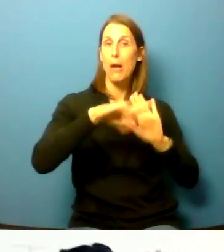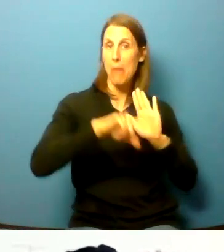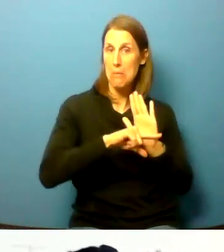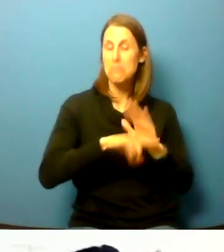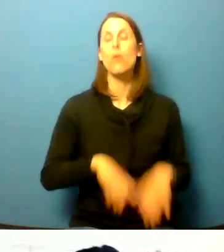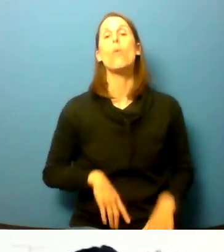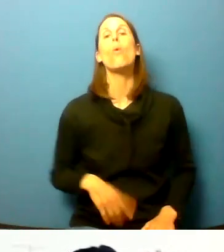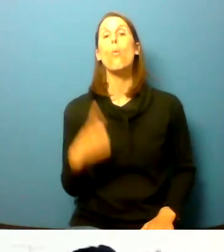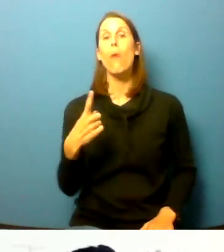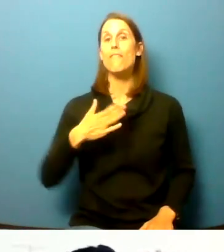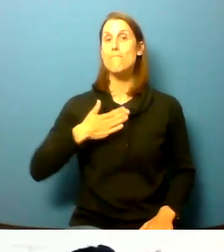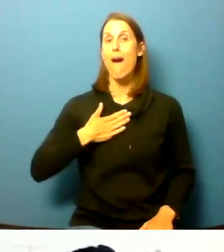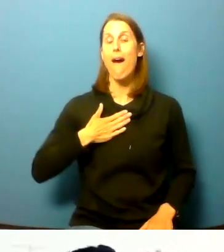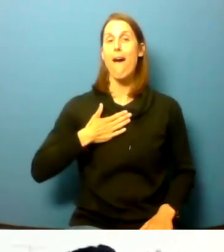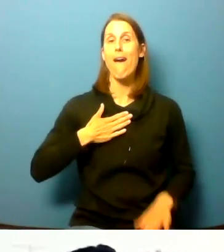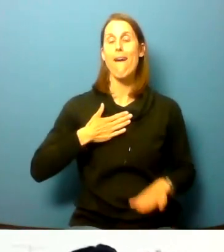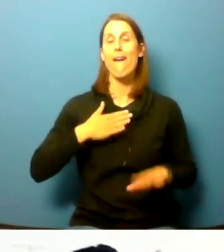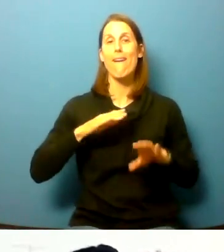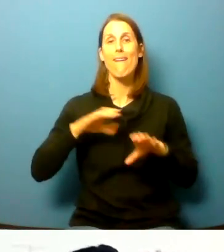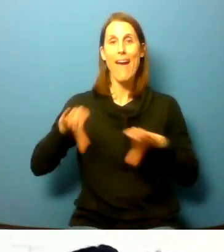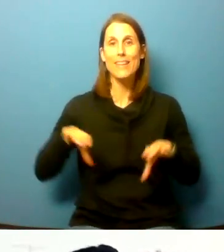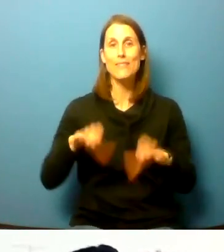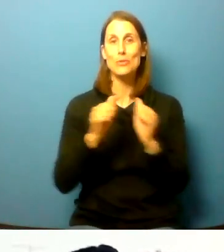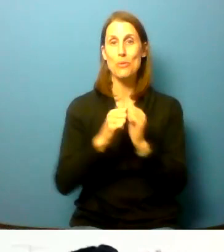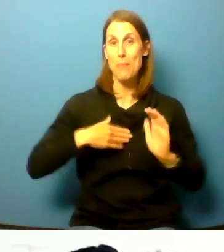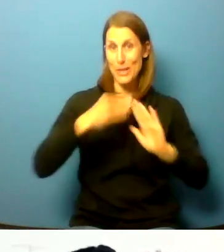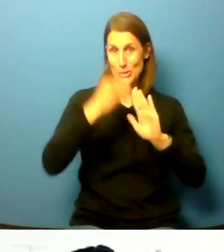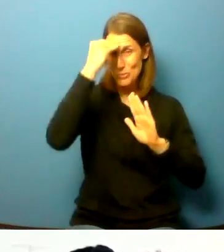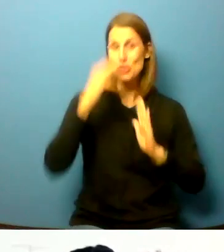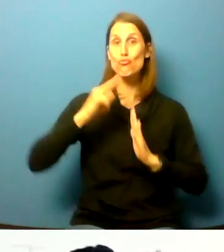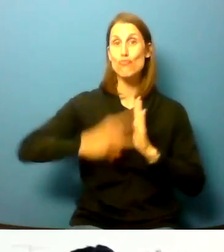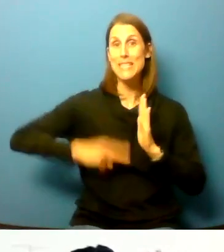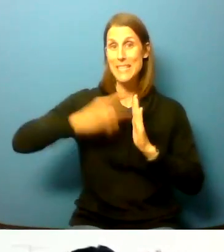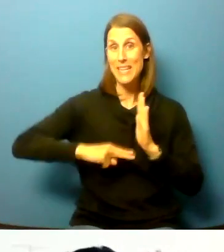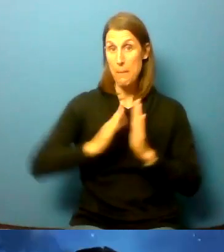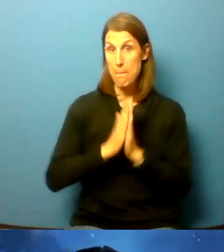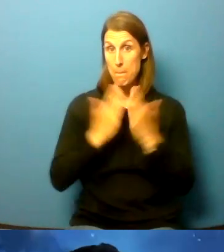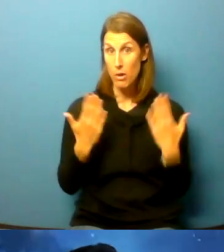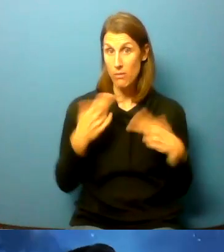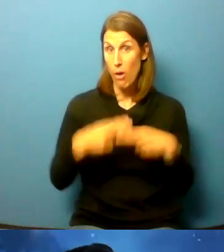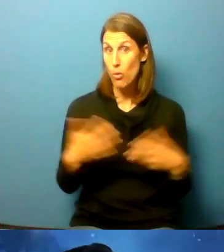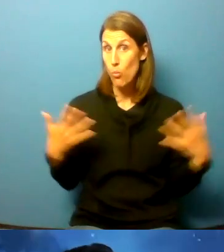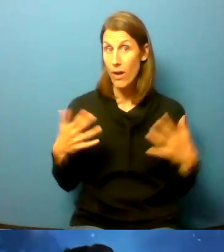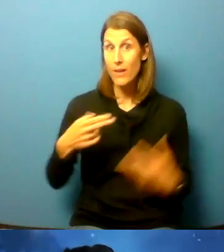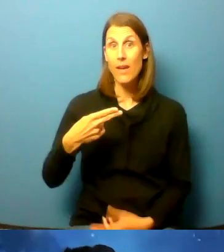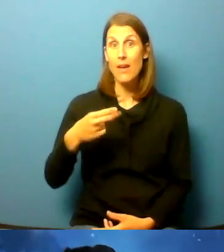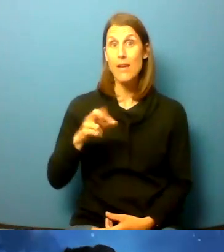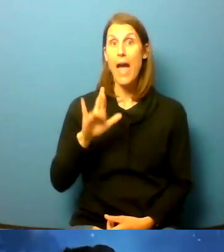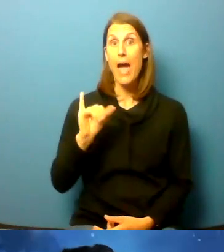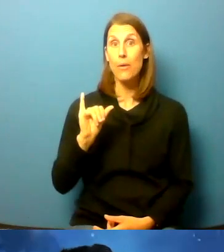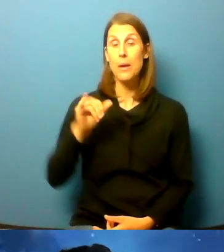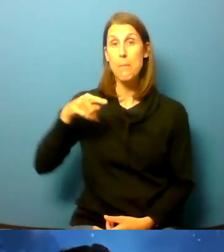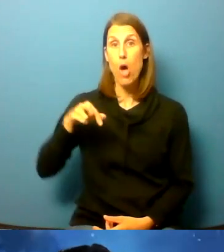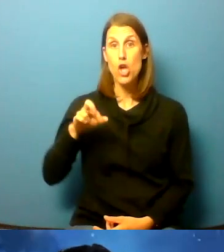more engaging is, as we're reading along, we can start on Privet Drive at